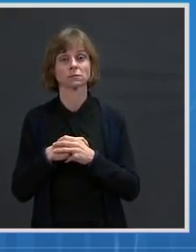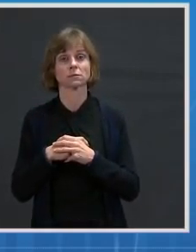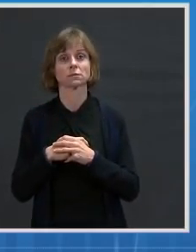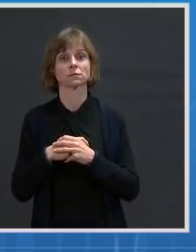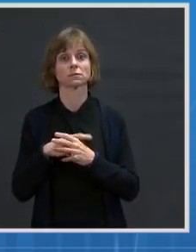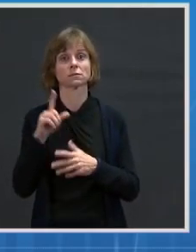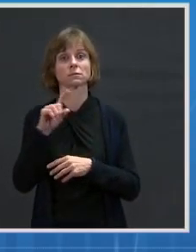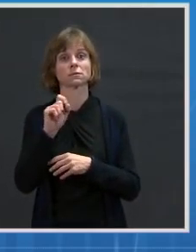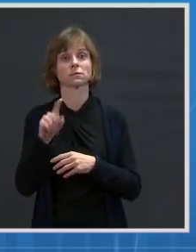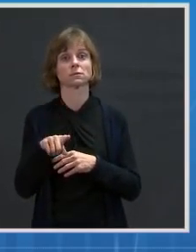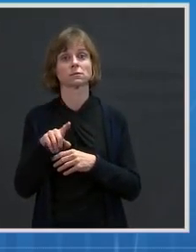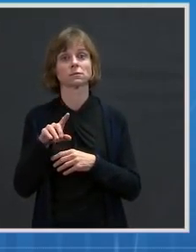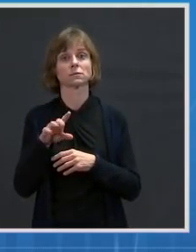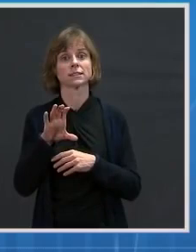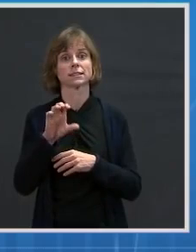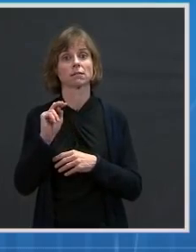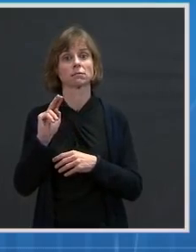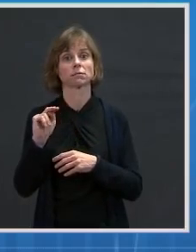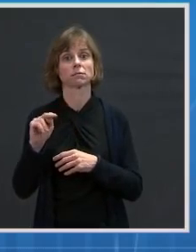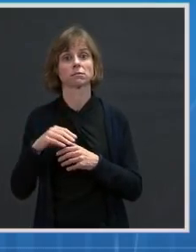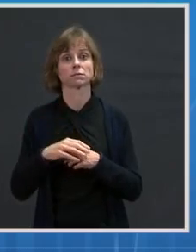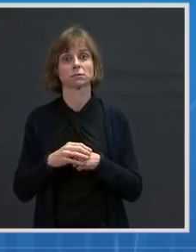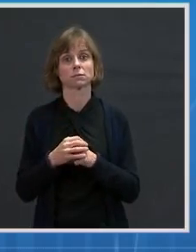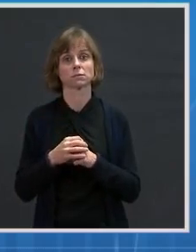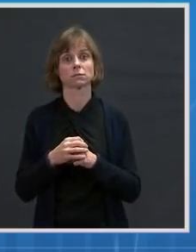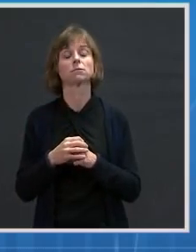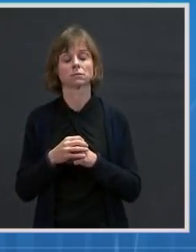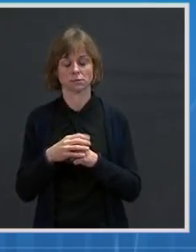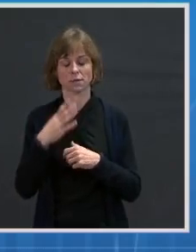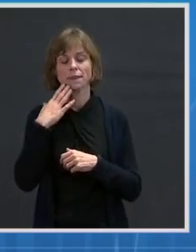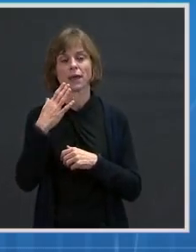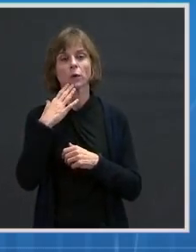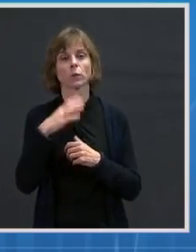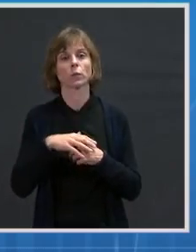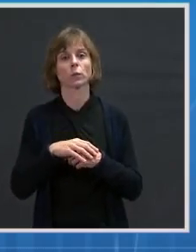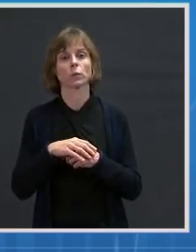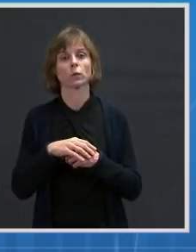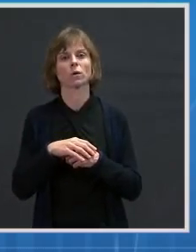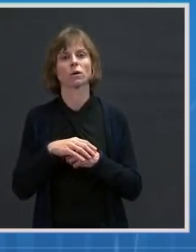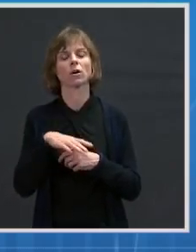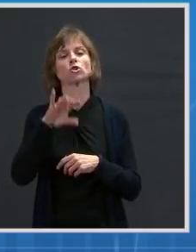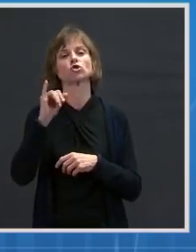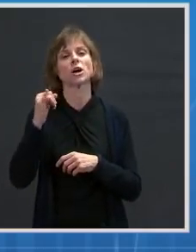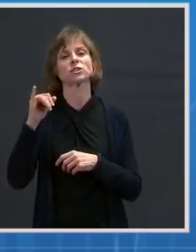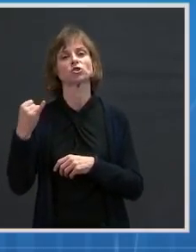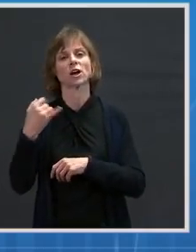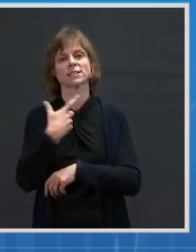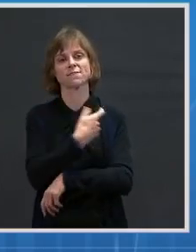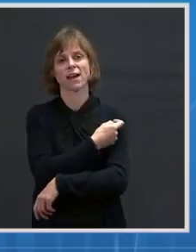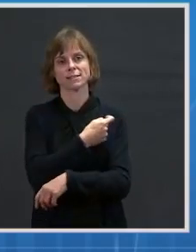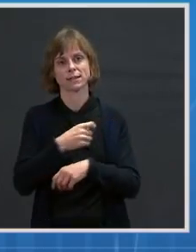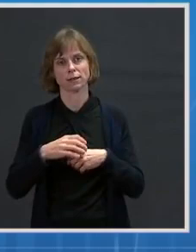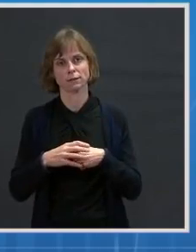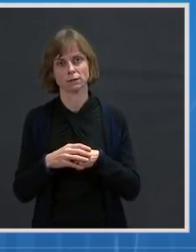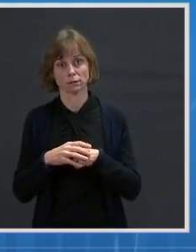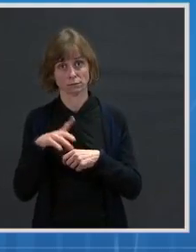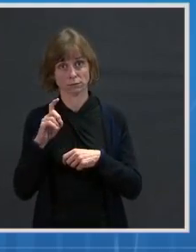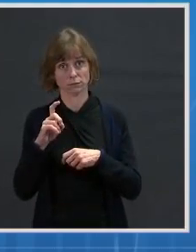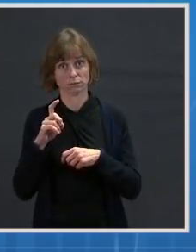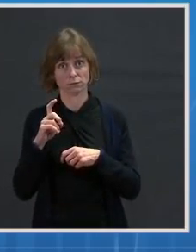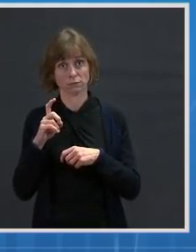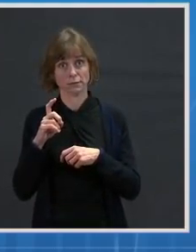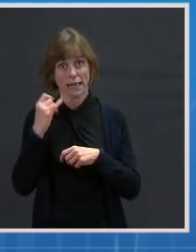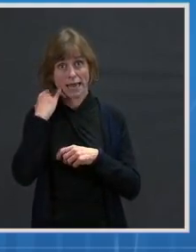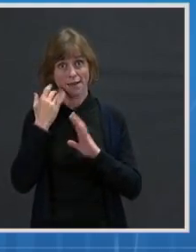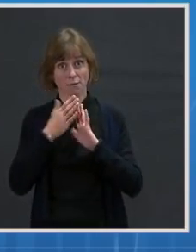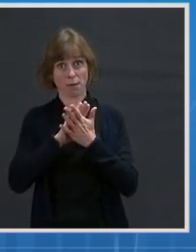go to Maggie Fox at CNN. Thanks very much. Can I ask about the Johnson & Johnson vaccine? If it wins emergency